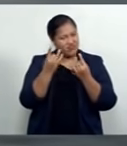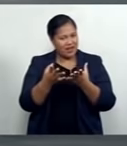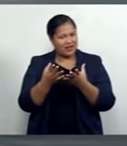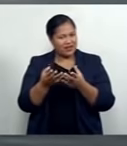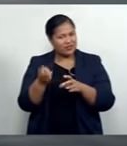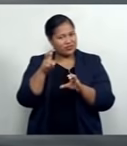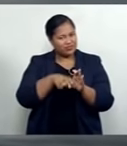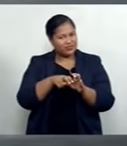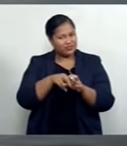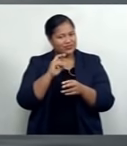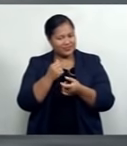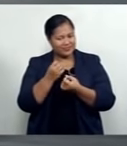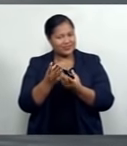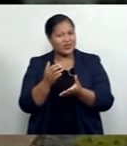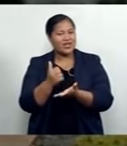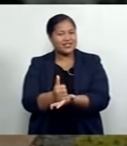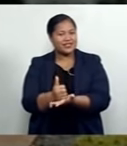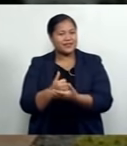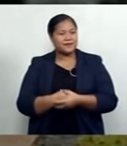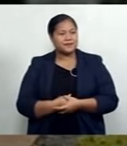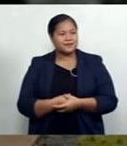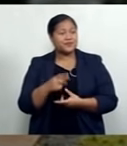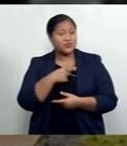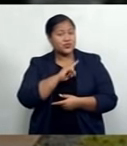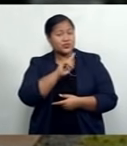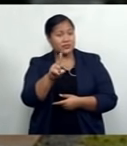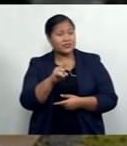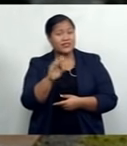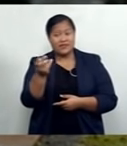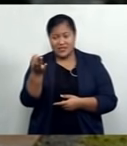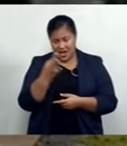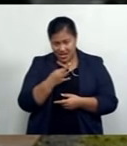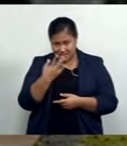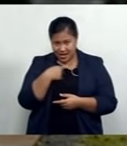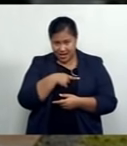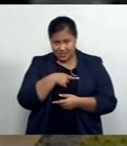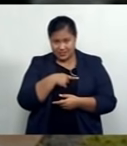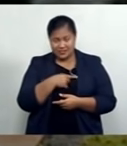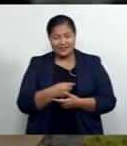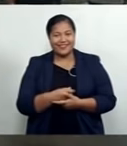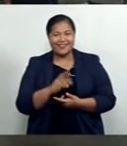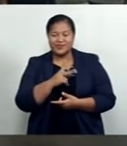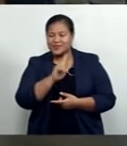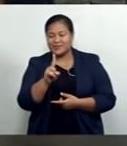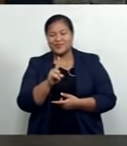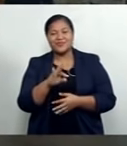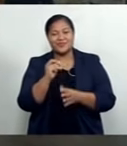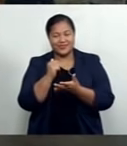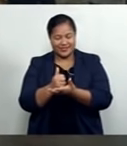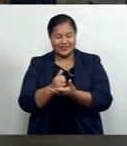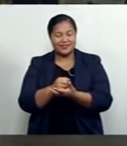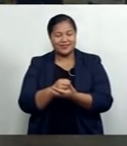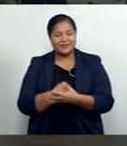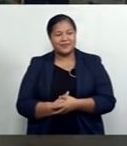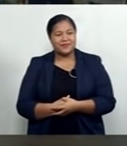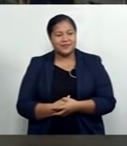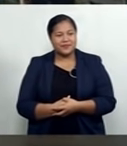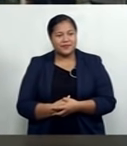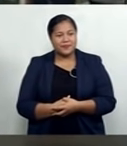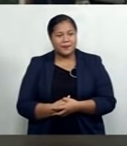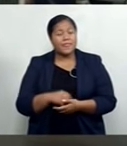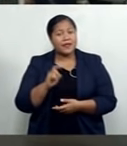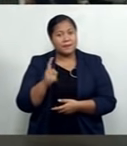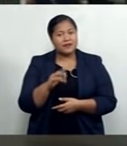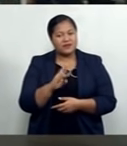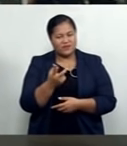in if we are assisted in, if we are requested for any particular case. But in terms of our